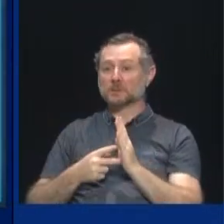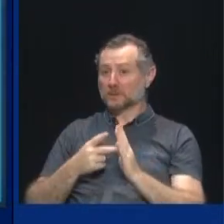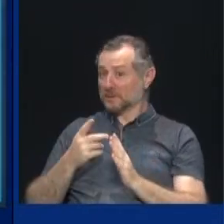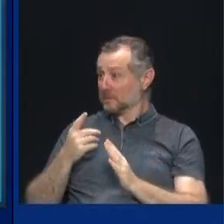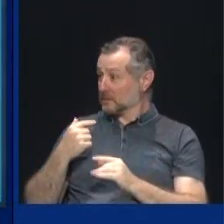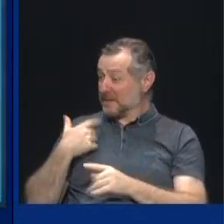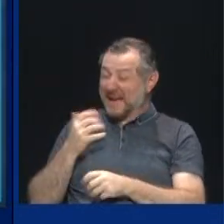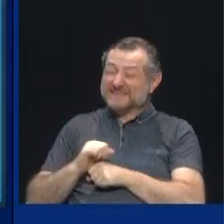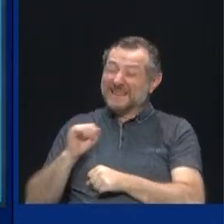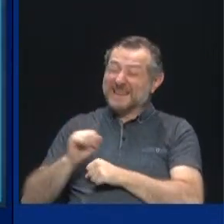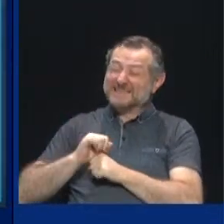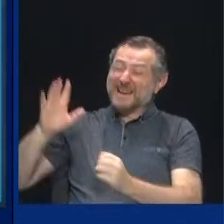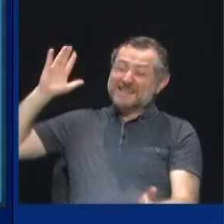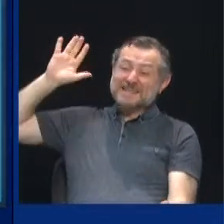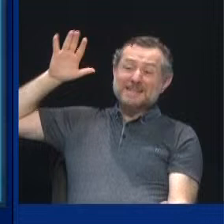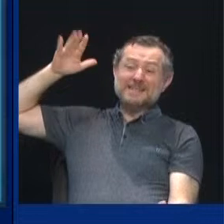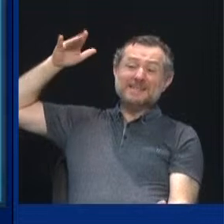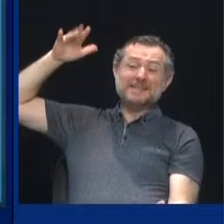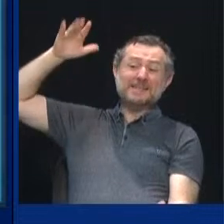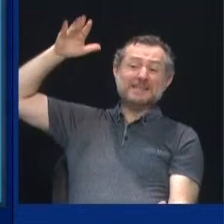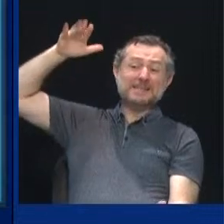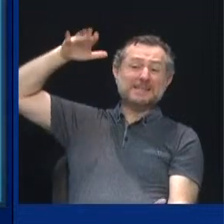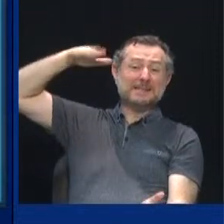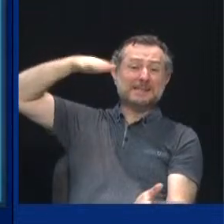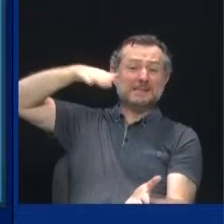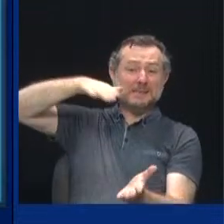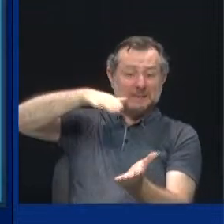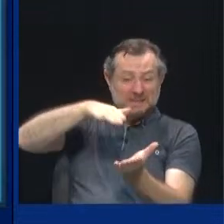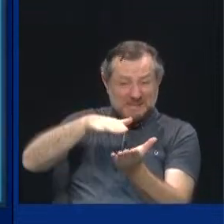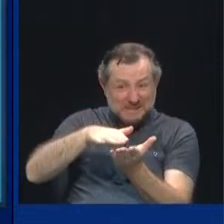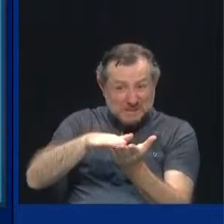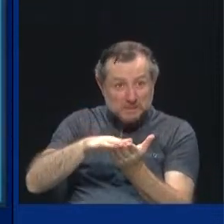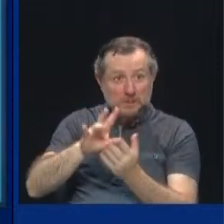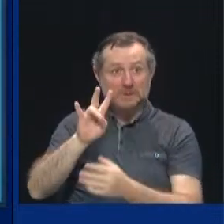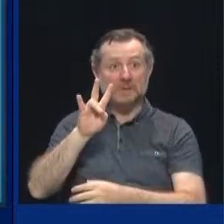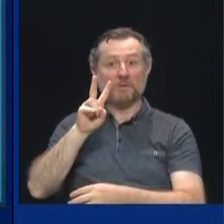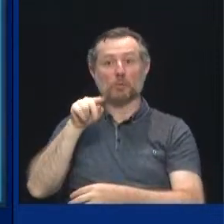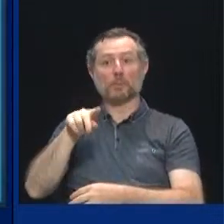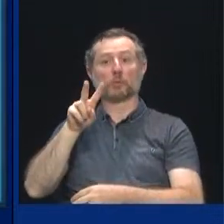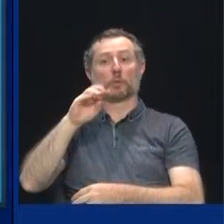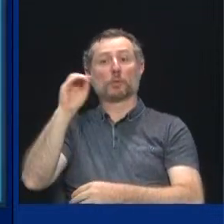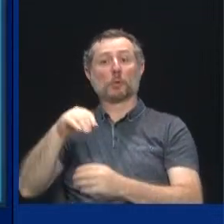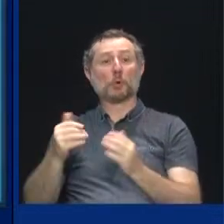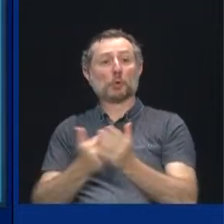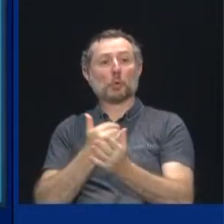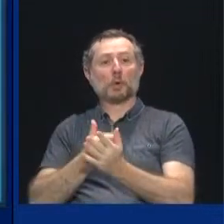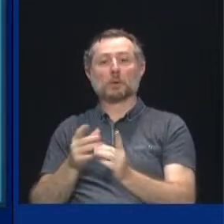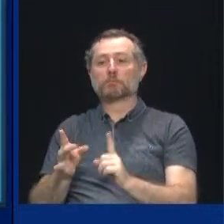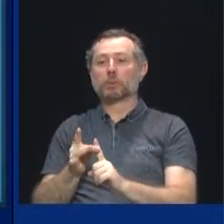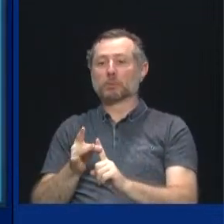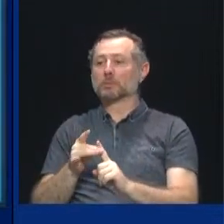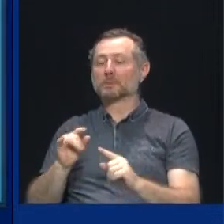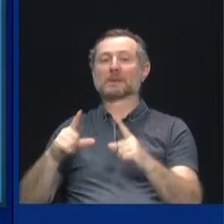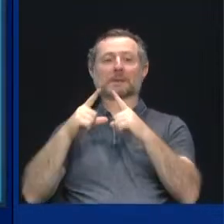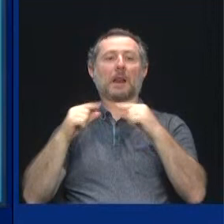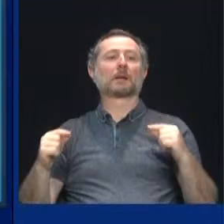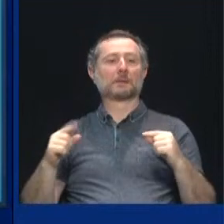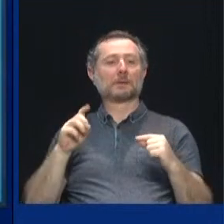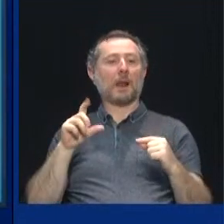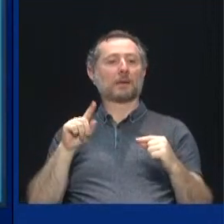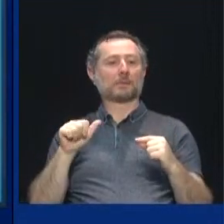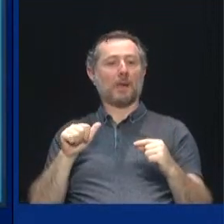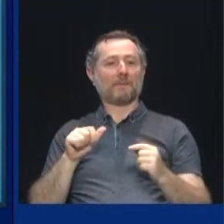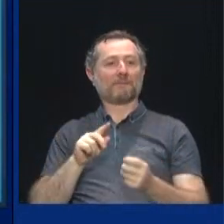here. 72% of the new positives linked to the Delta variant.